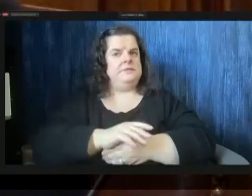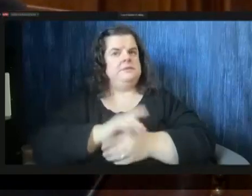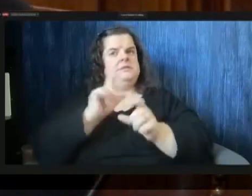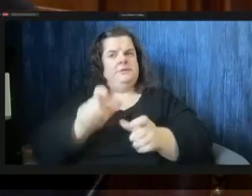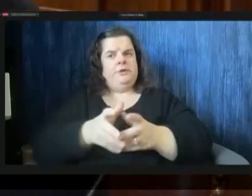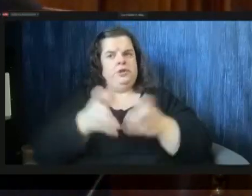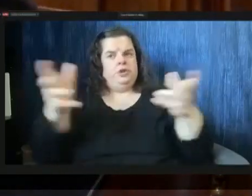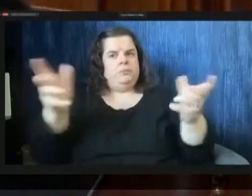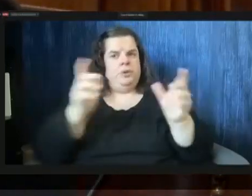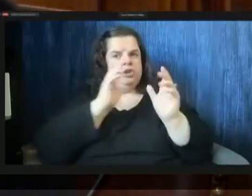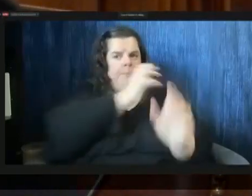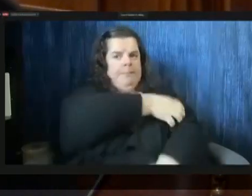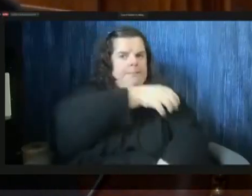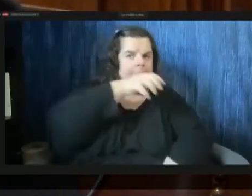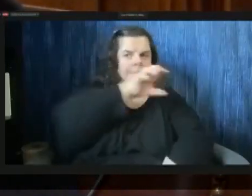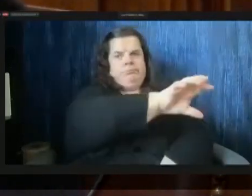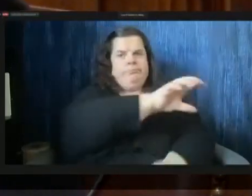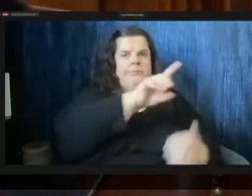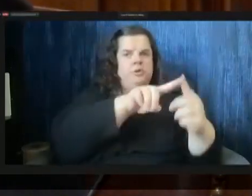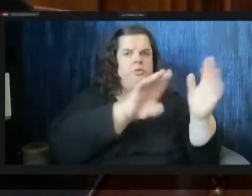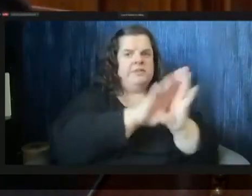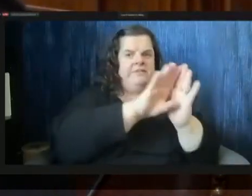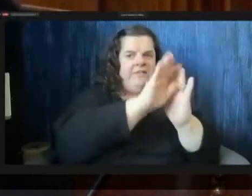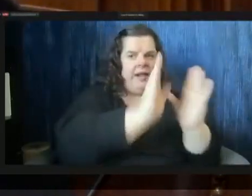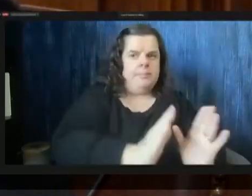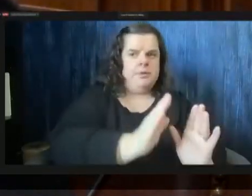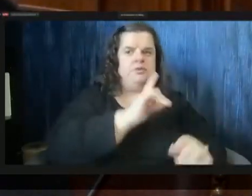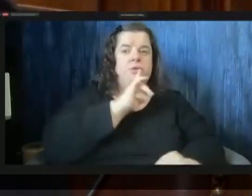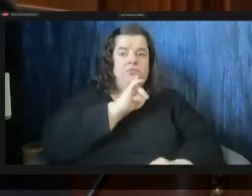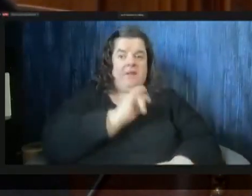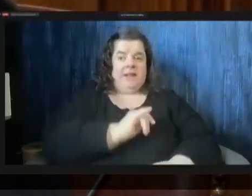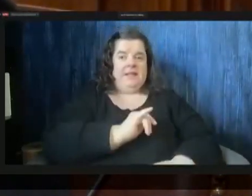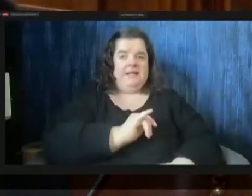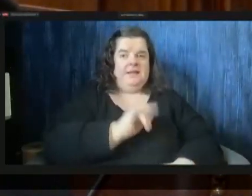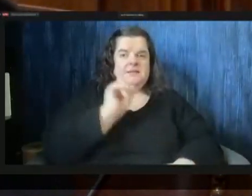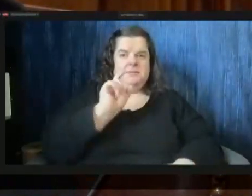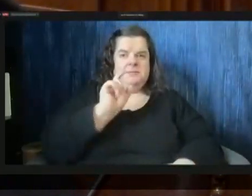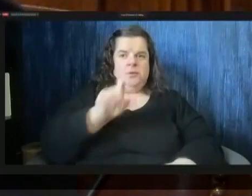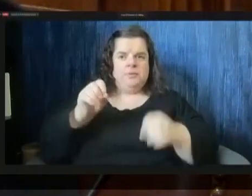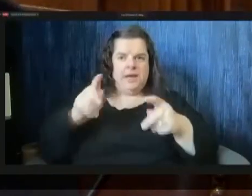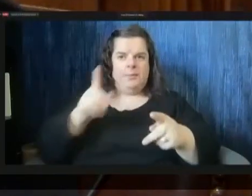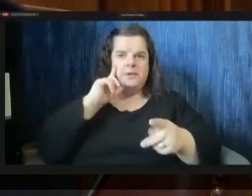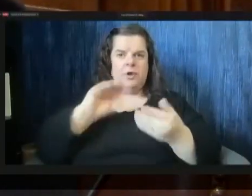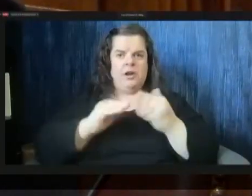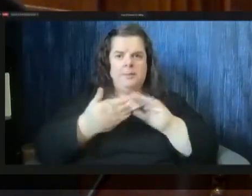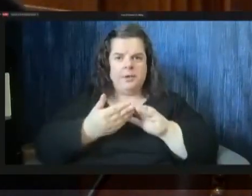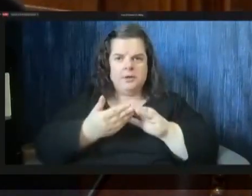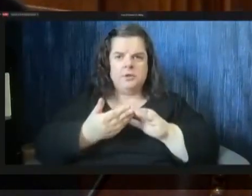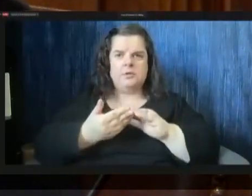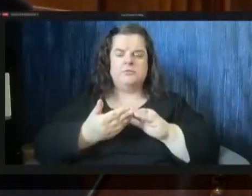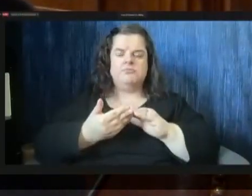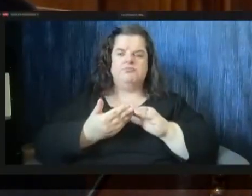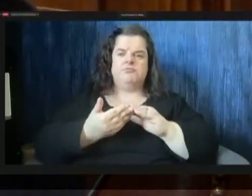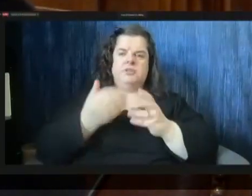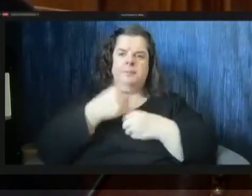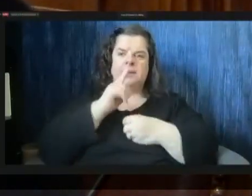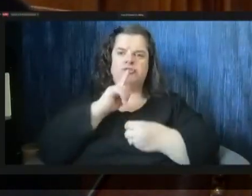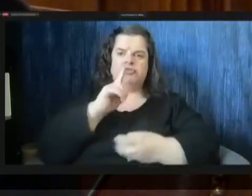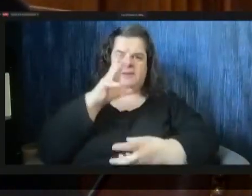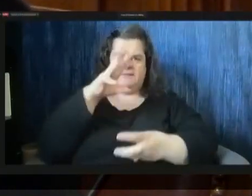to developers when in fact it's supposed to be an opportunity for communities to ensure input into